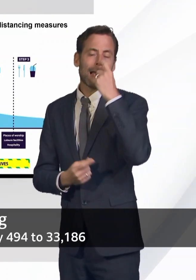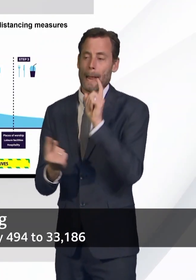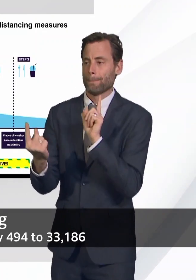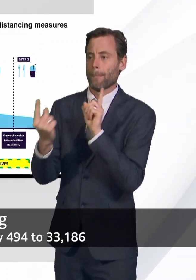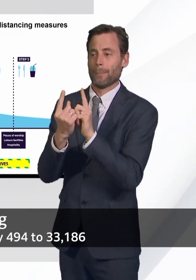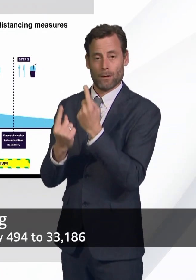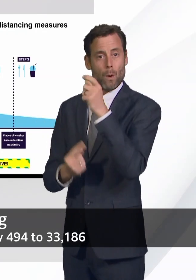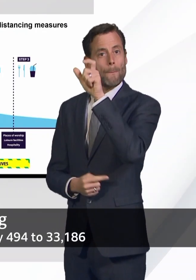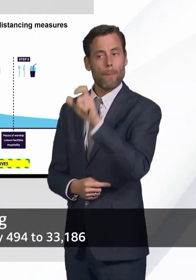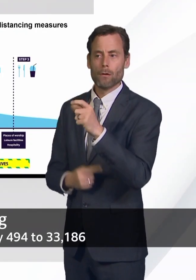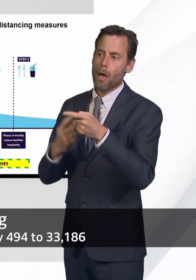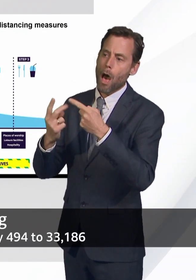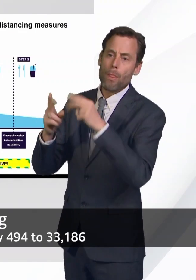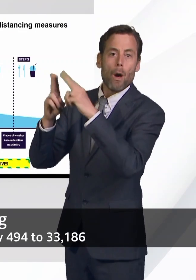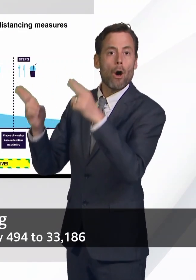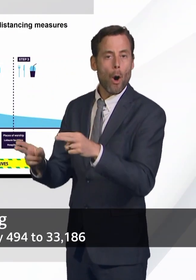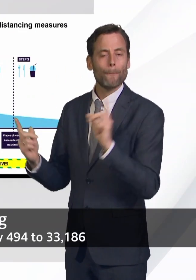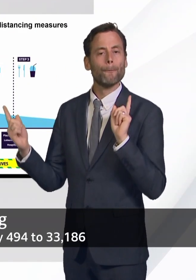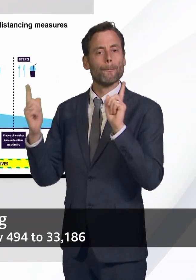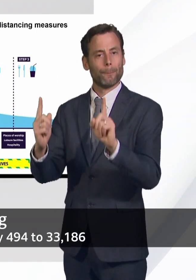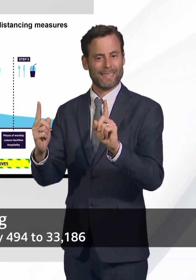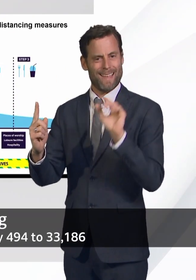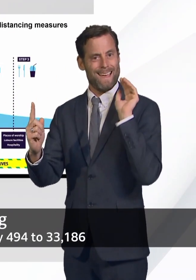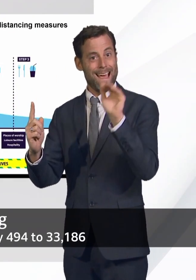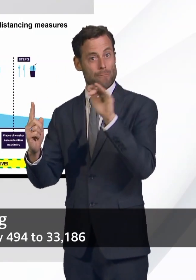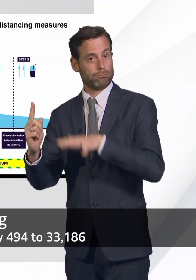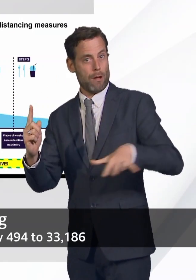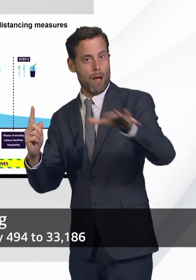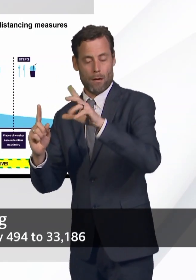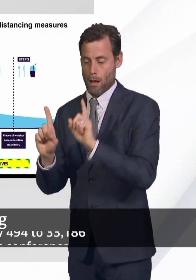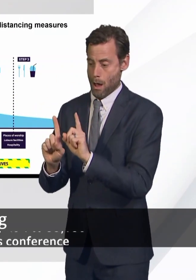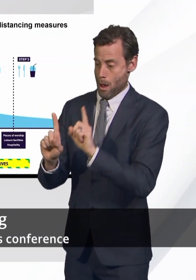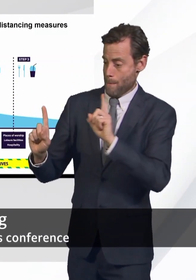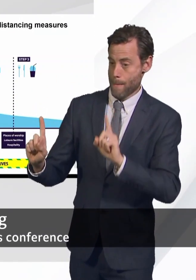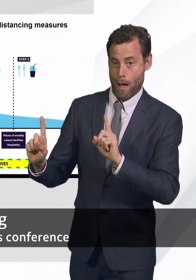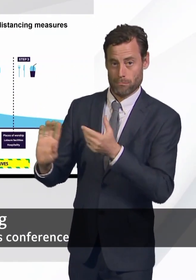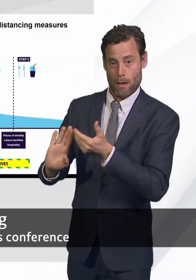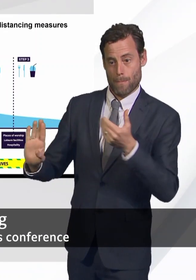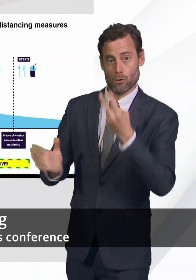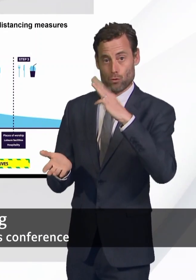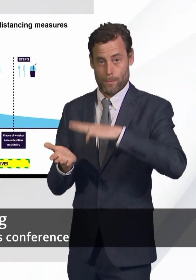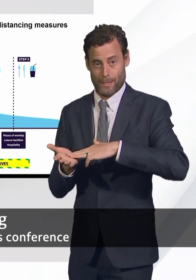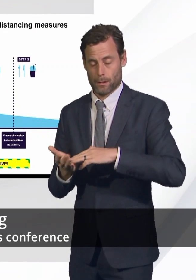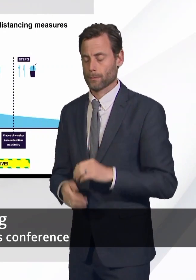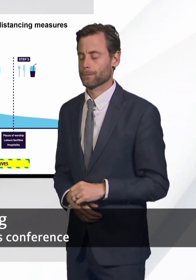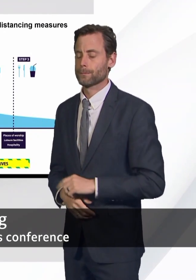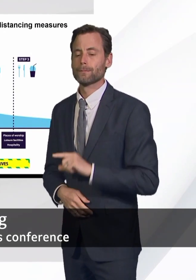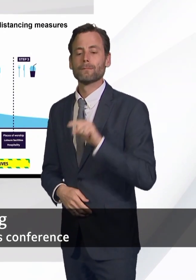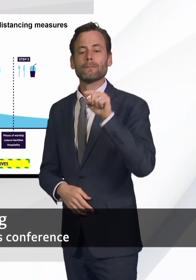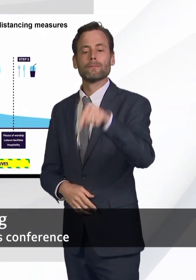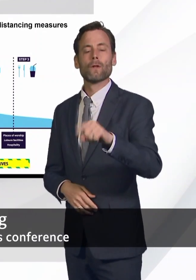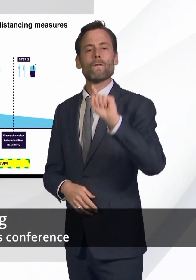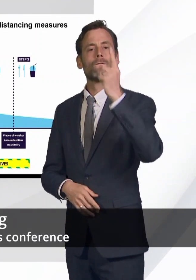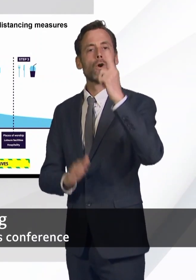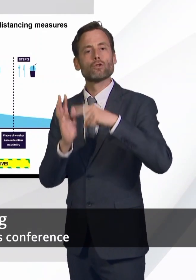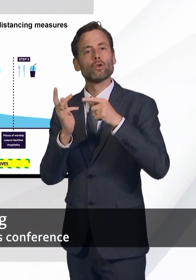outdoor public place, provided that you stay 2 meters apart. The second step, from the 1st of June at the